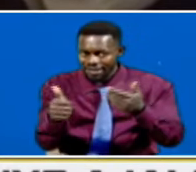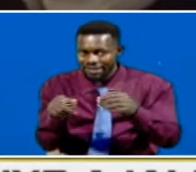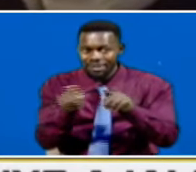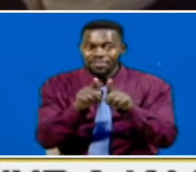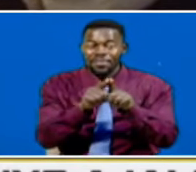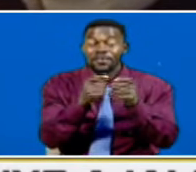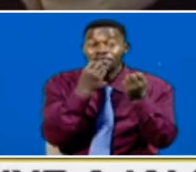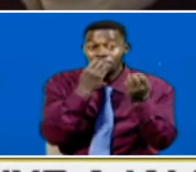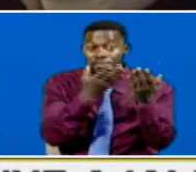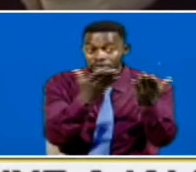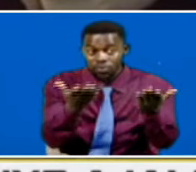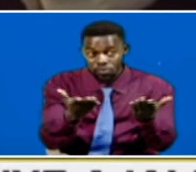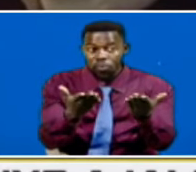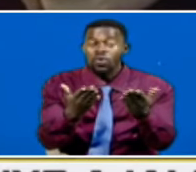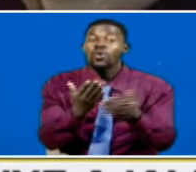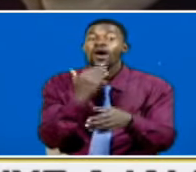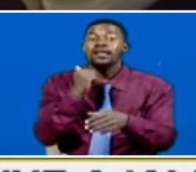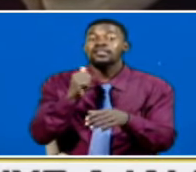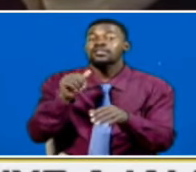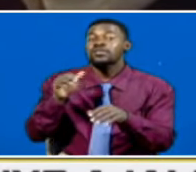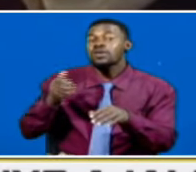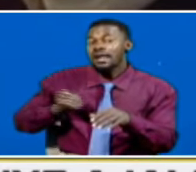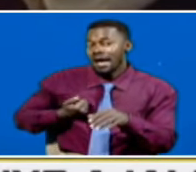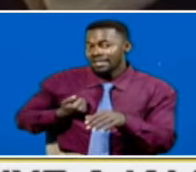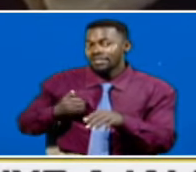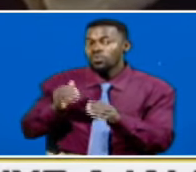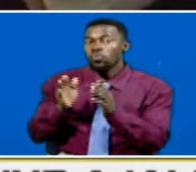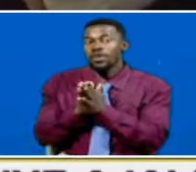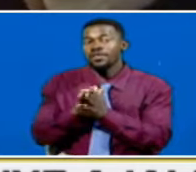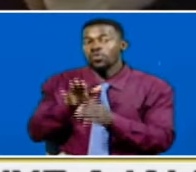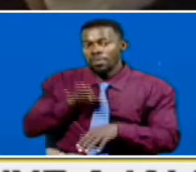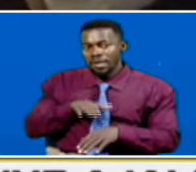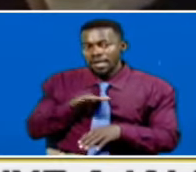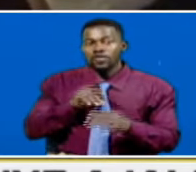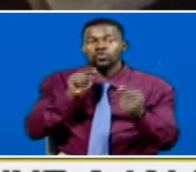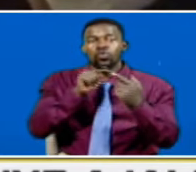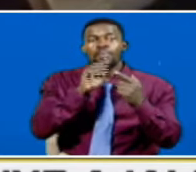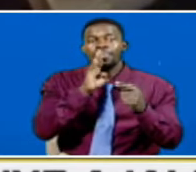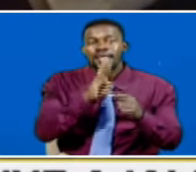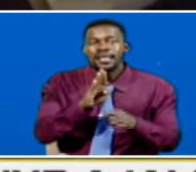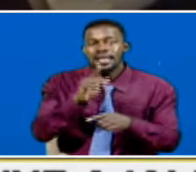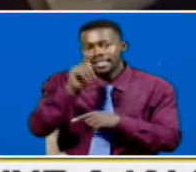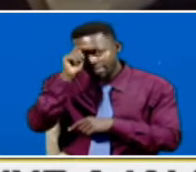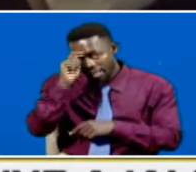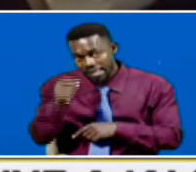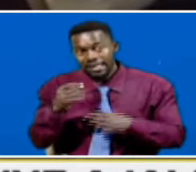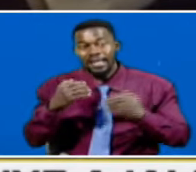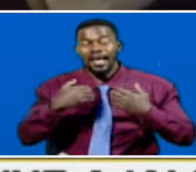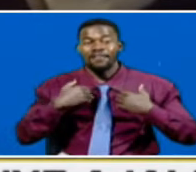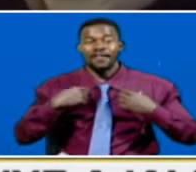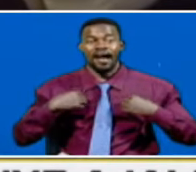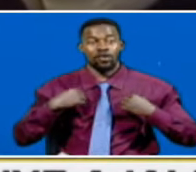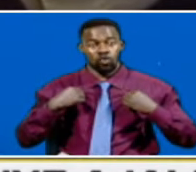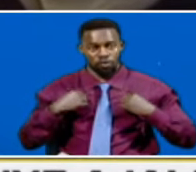community, we want our daughters and our women to be respected. They have got a dress code. That dress code